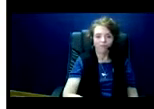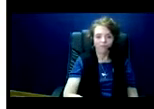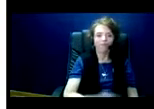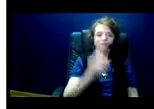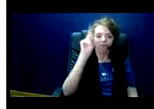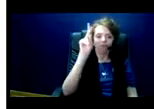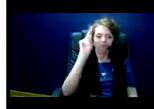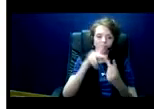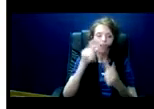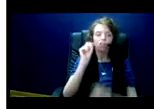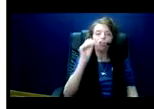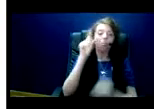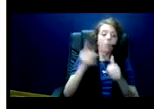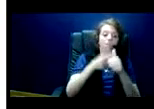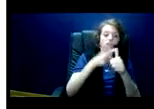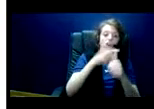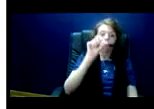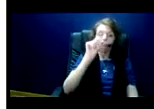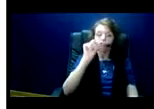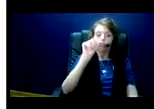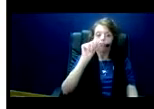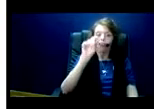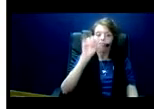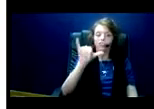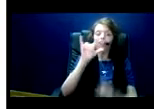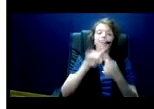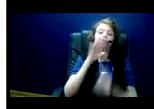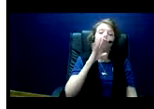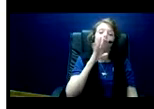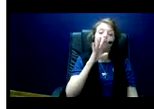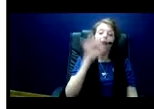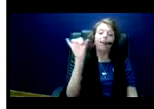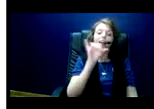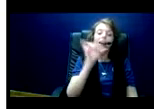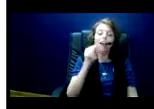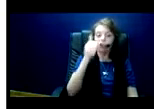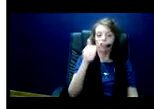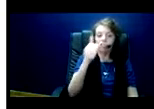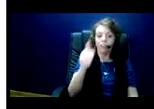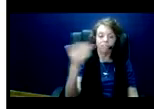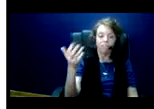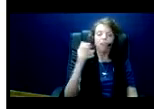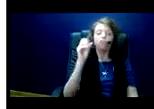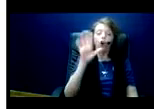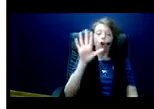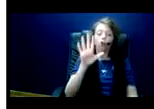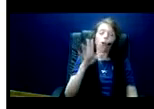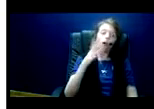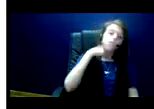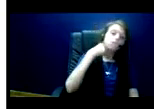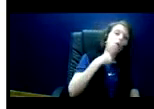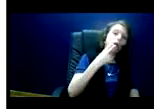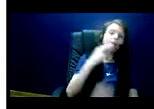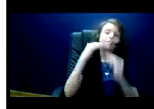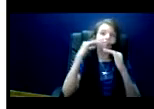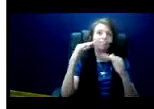Perfect. So the first strategy in our strategy bank is to speak like yourself. So your intonation,